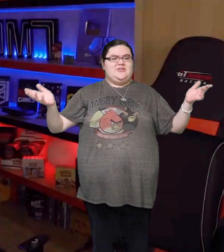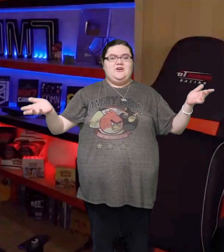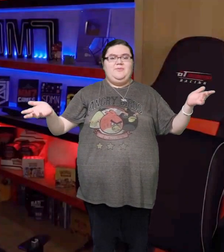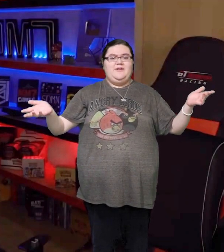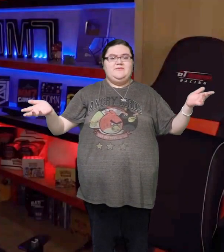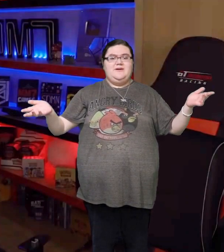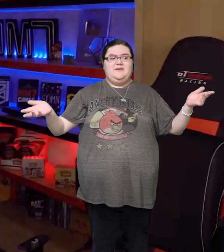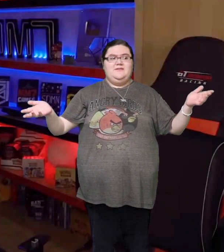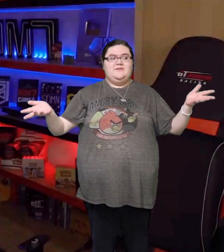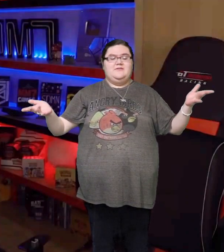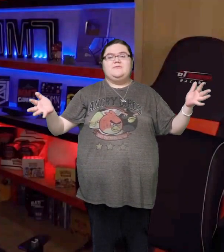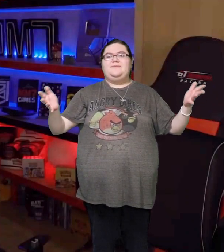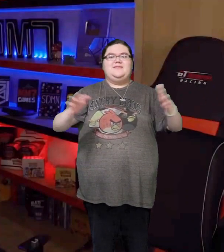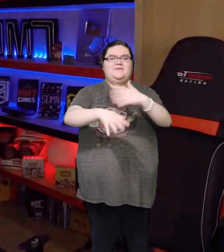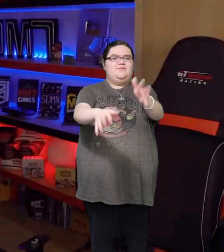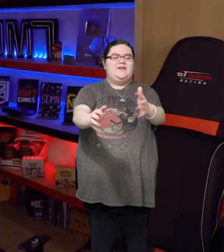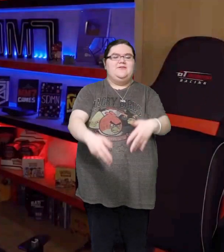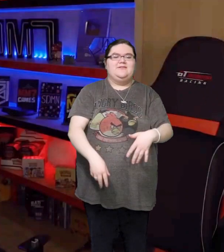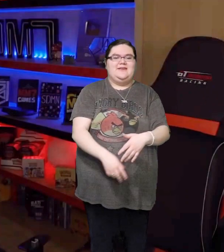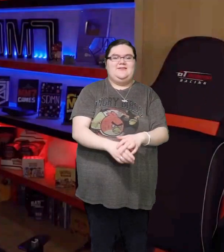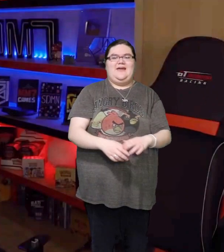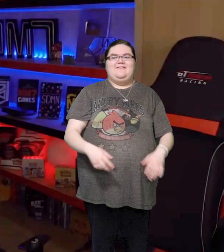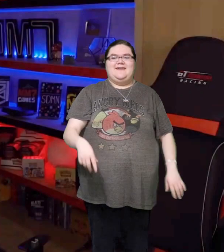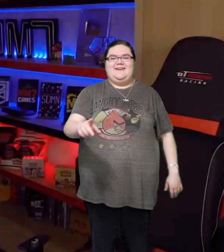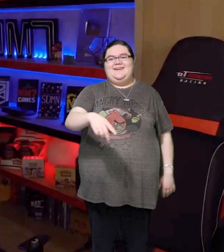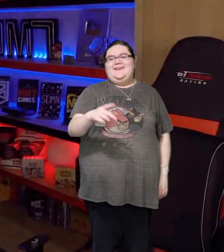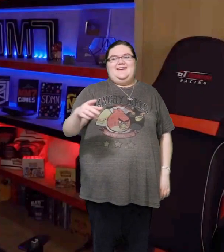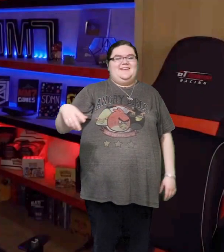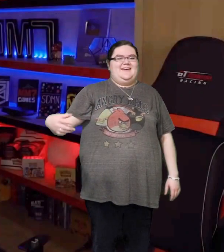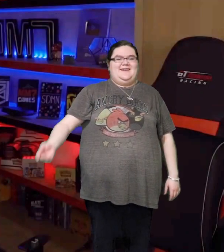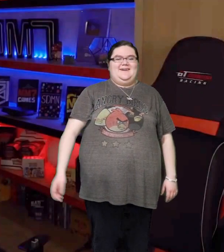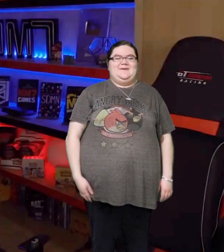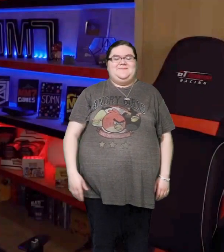is it the Jingle Bells one? Or they do that one,